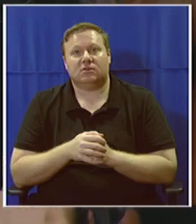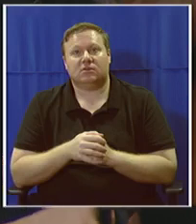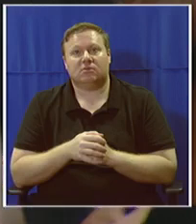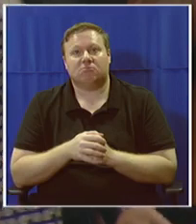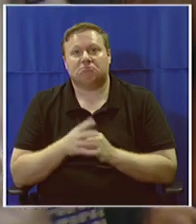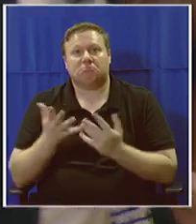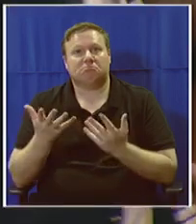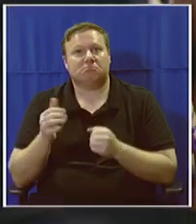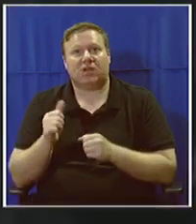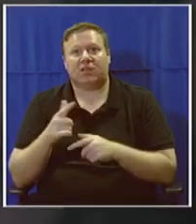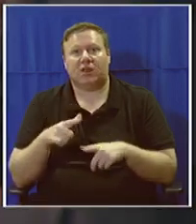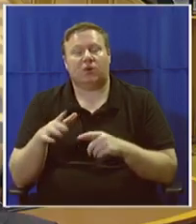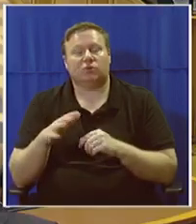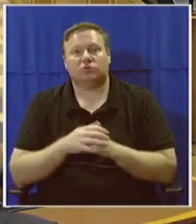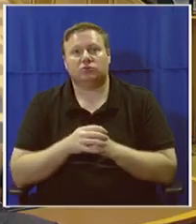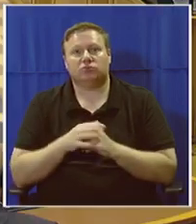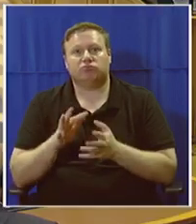so move.